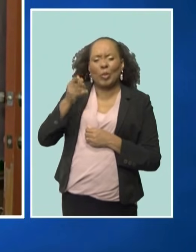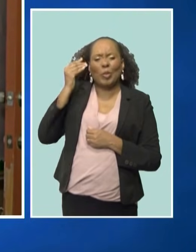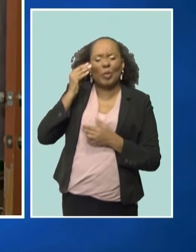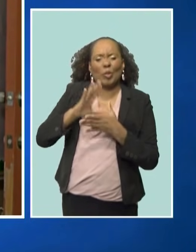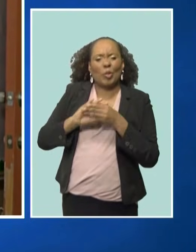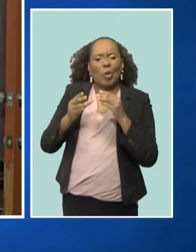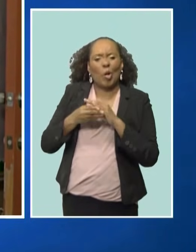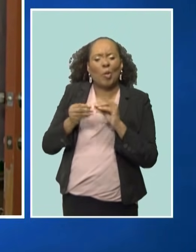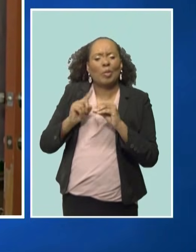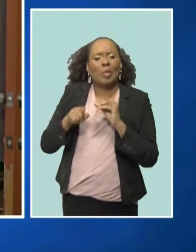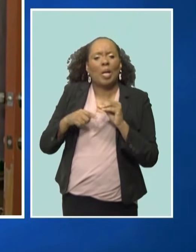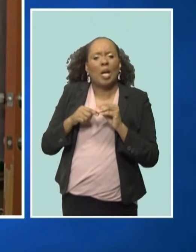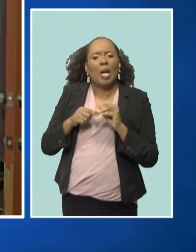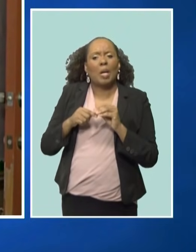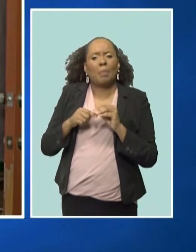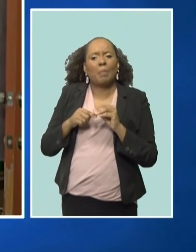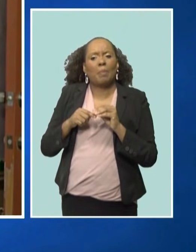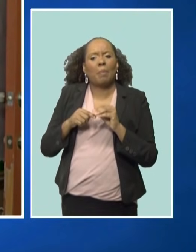about